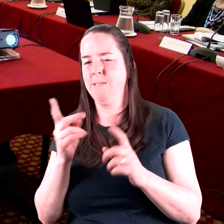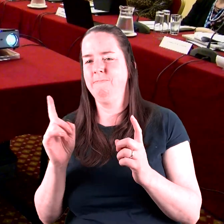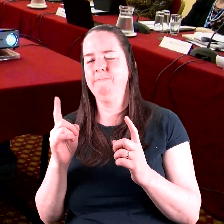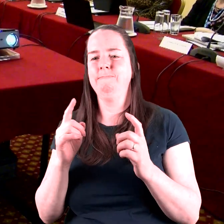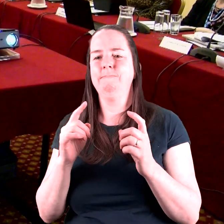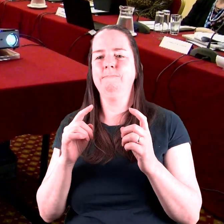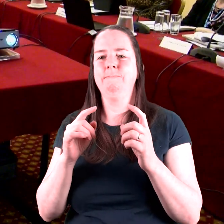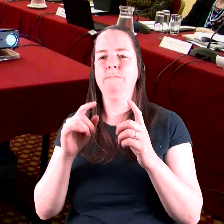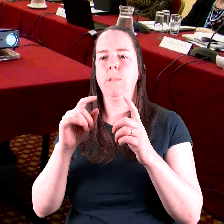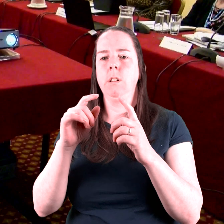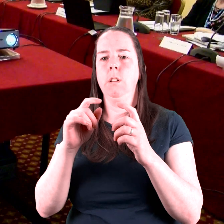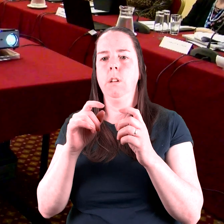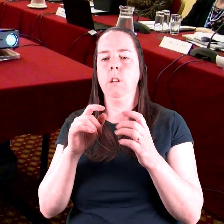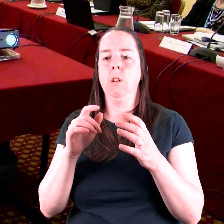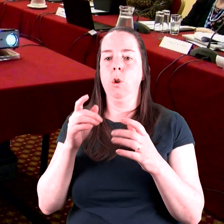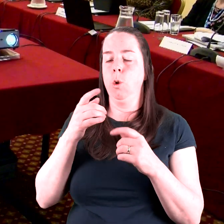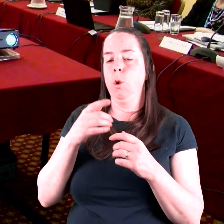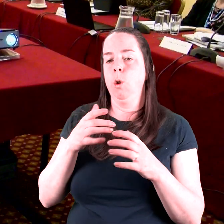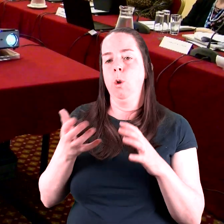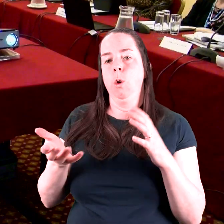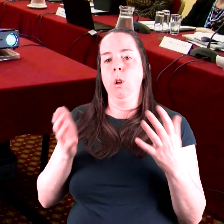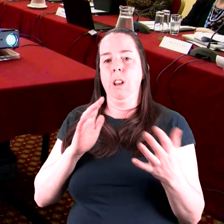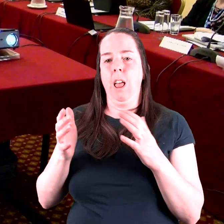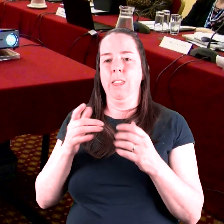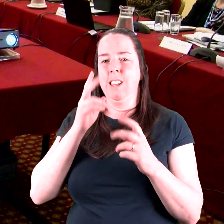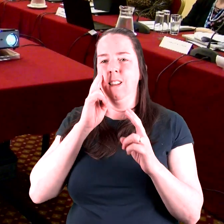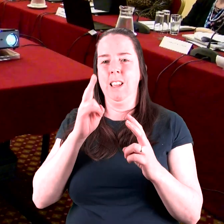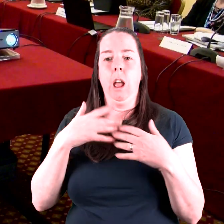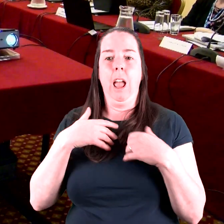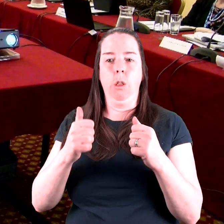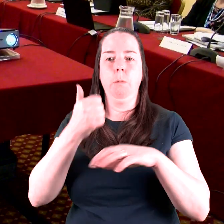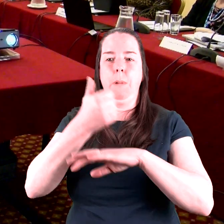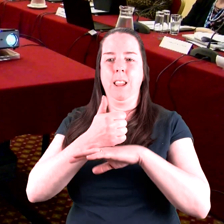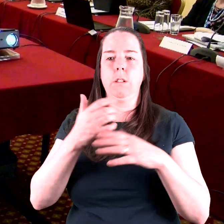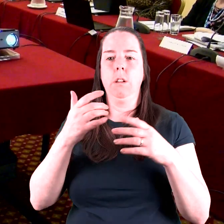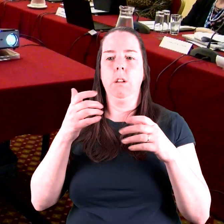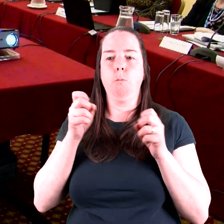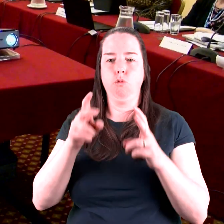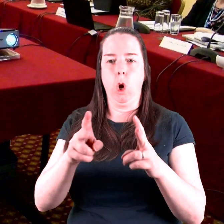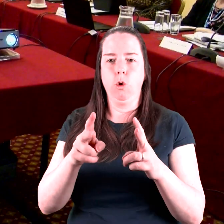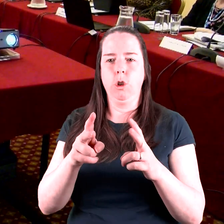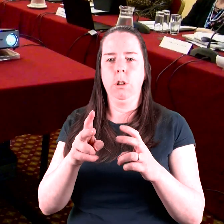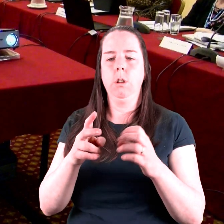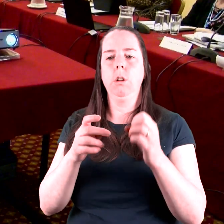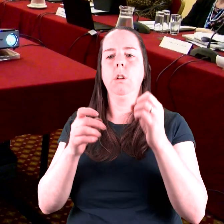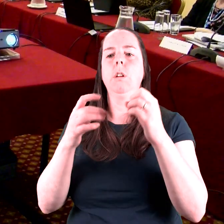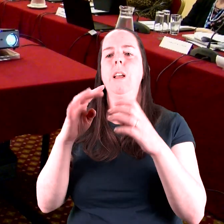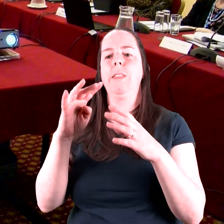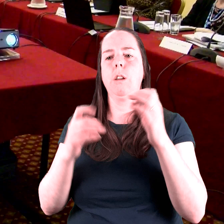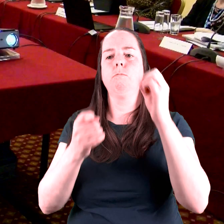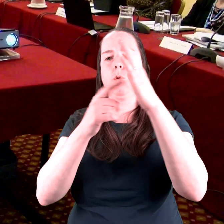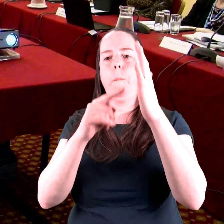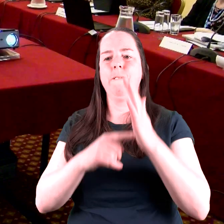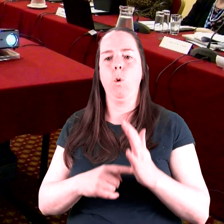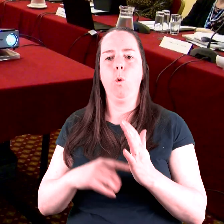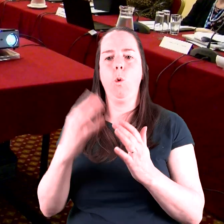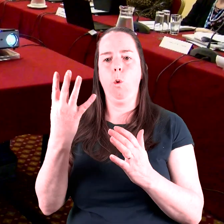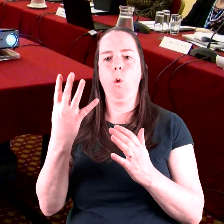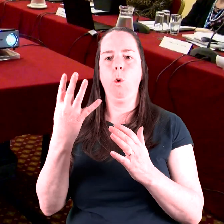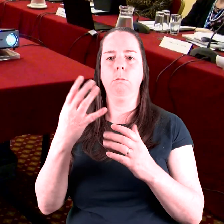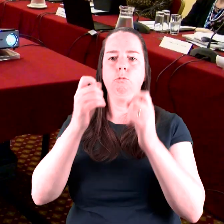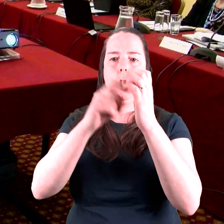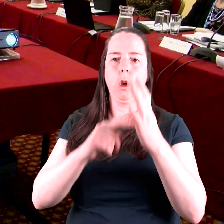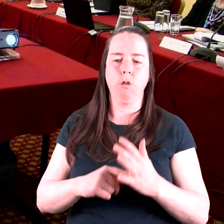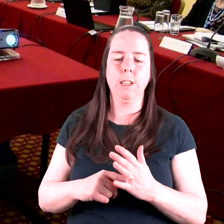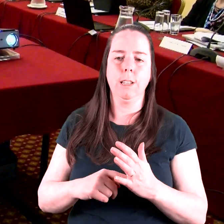see this as, shall we say, primarily or entirely a health-based approach, which is essentially embodied in the